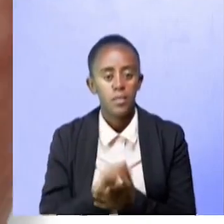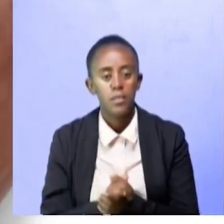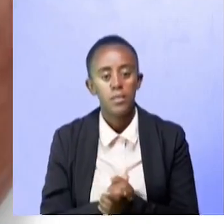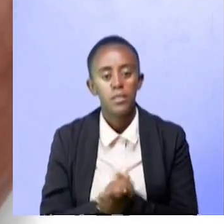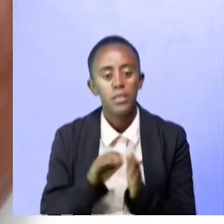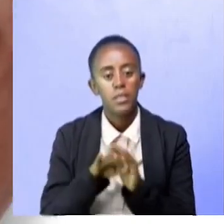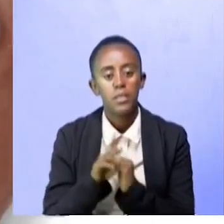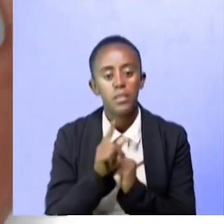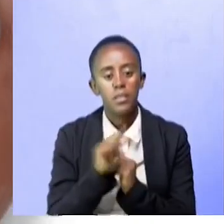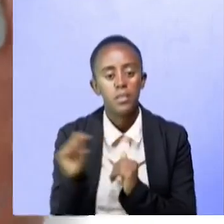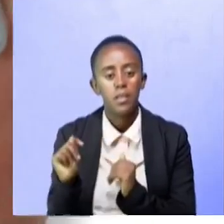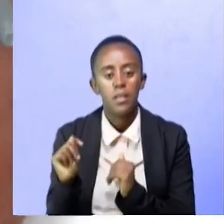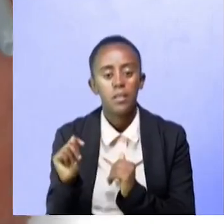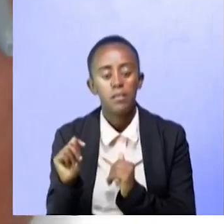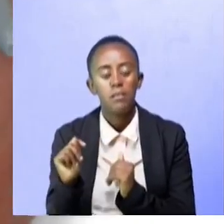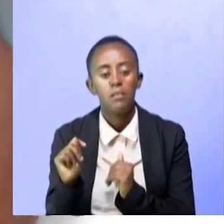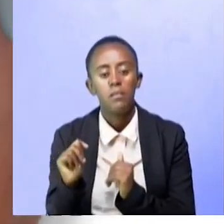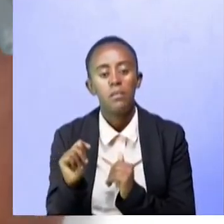in the